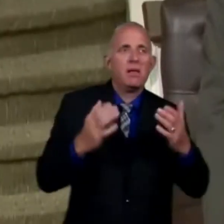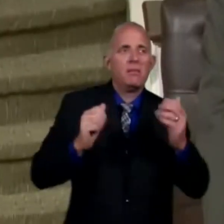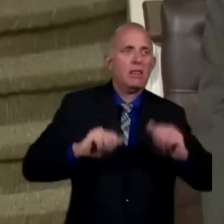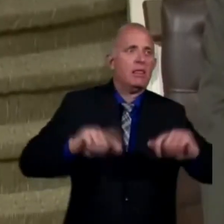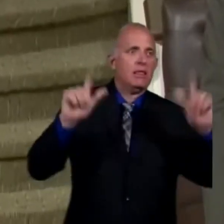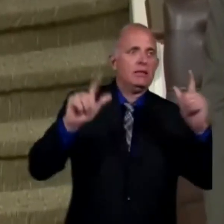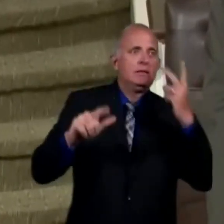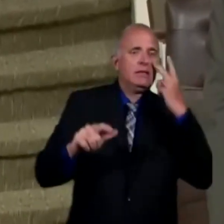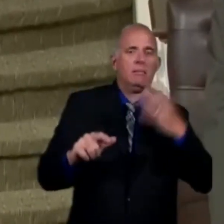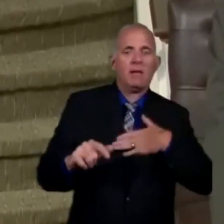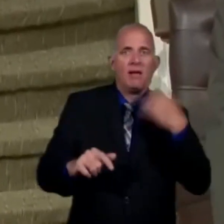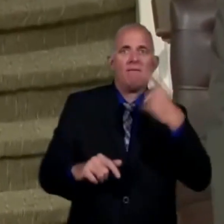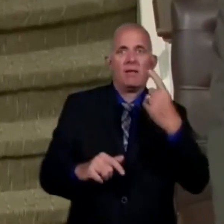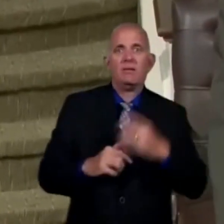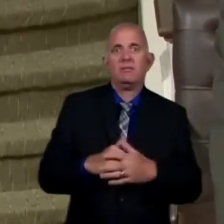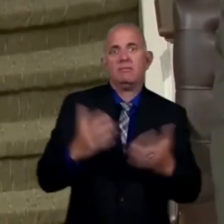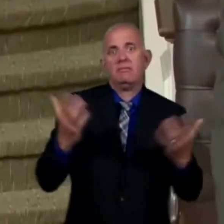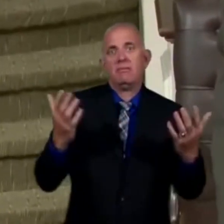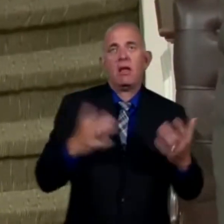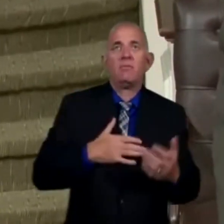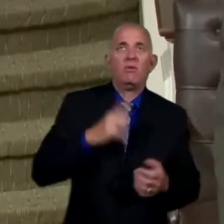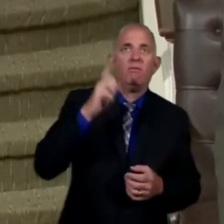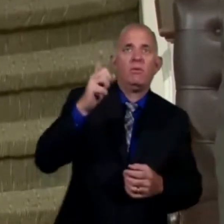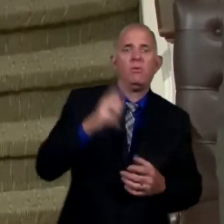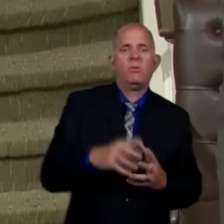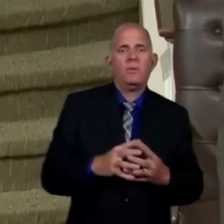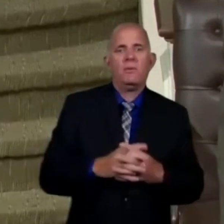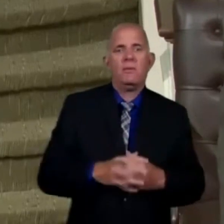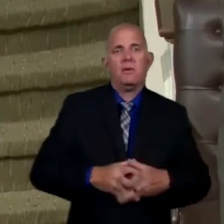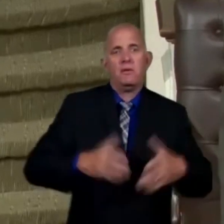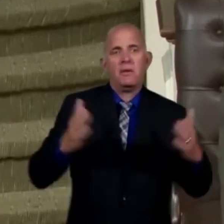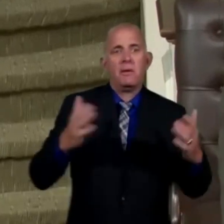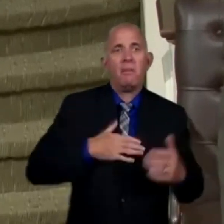that. I got a face made for radio.